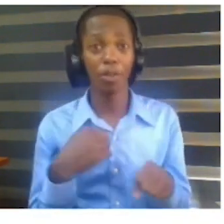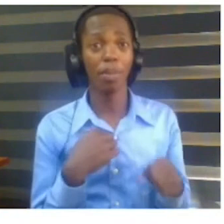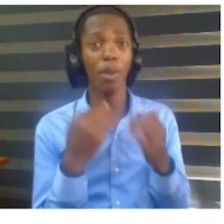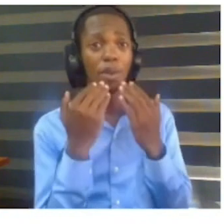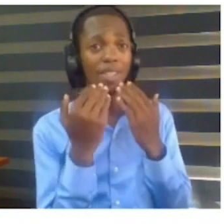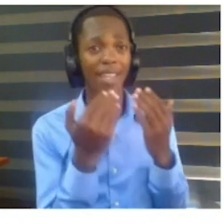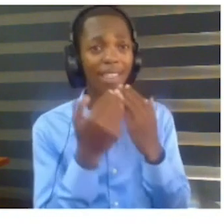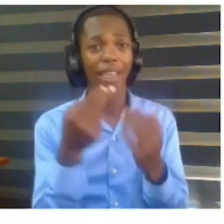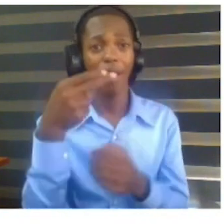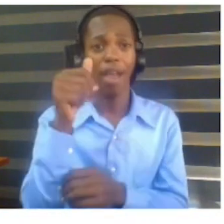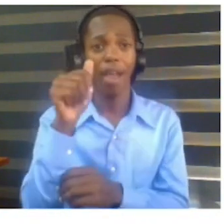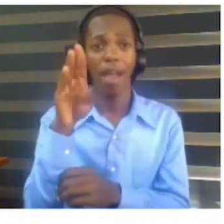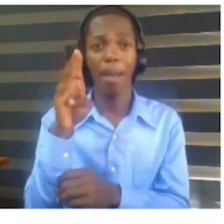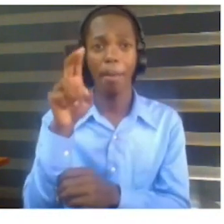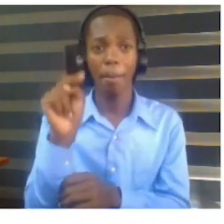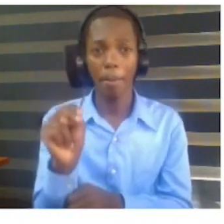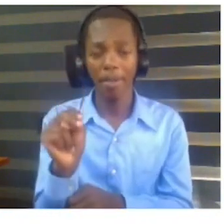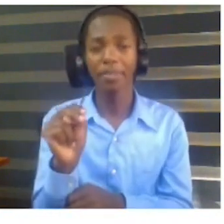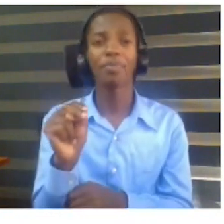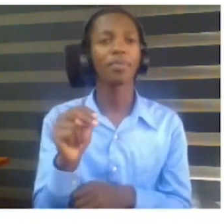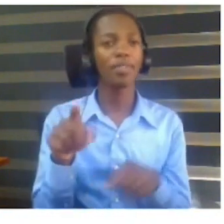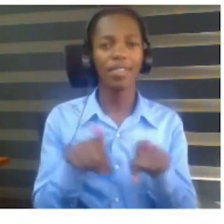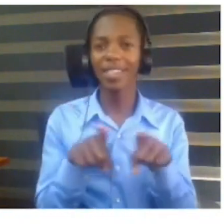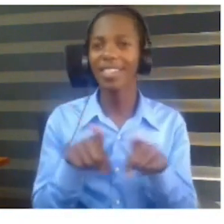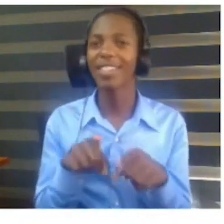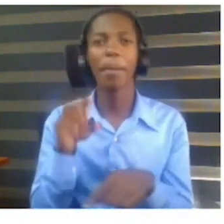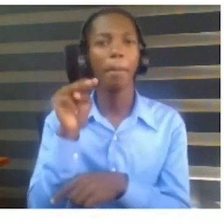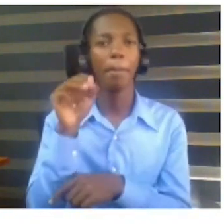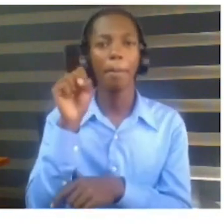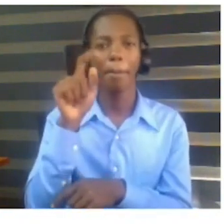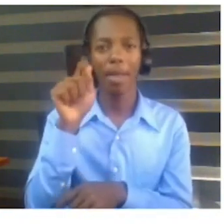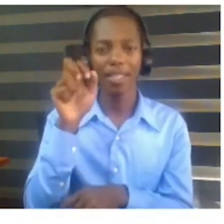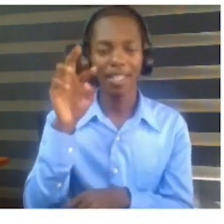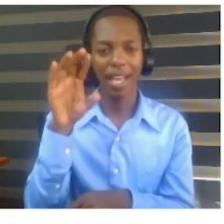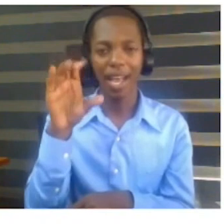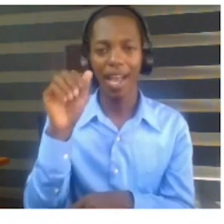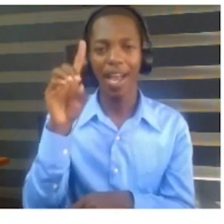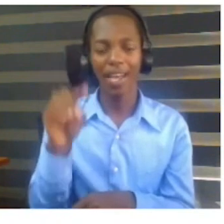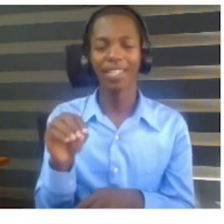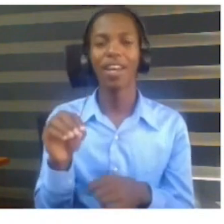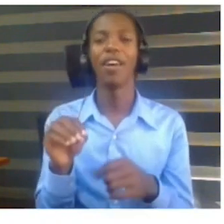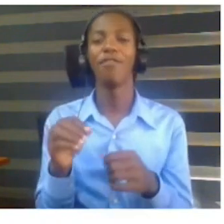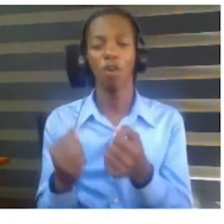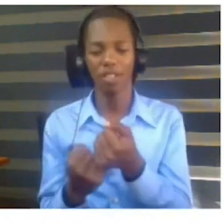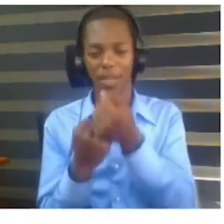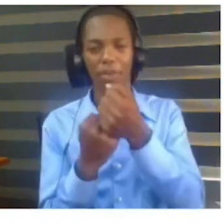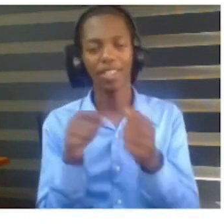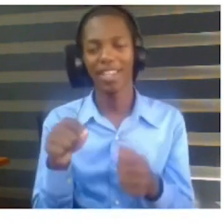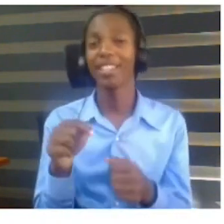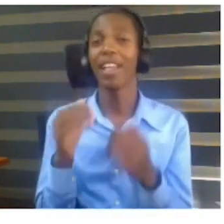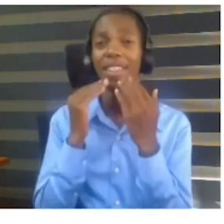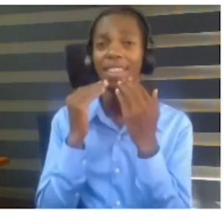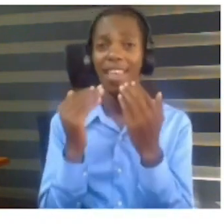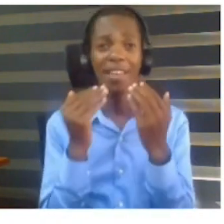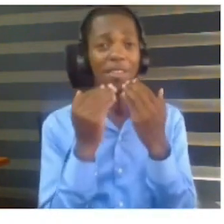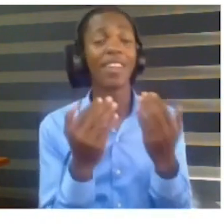thanks to MasterCard Foundation for making this session possible. Ladies and gentlemen, the main conference sessions have now come to